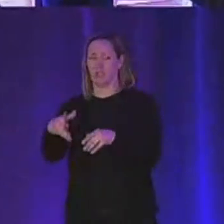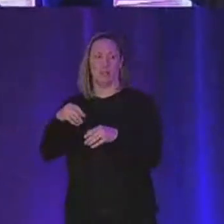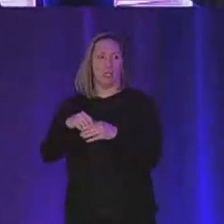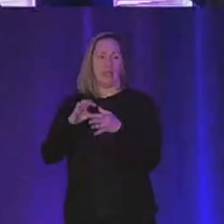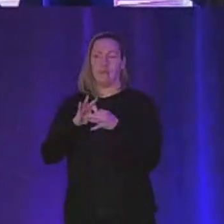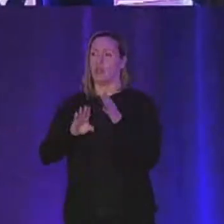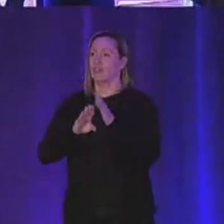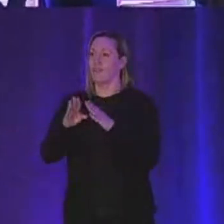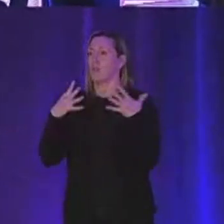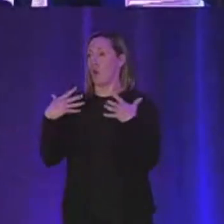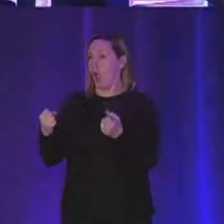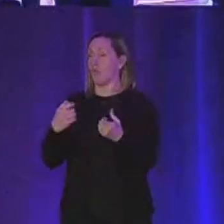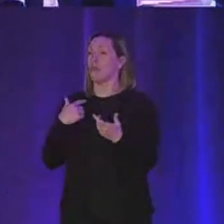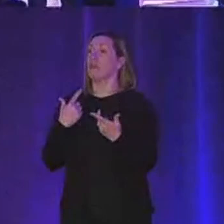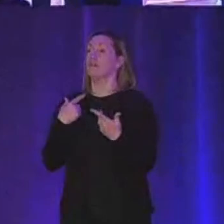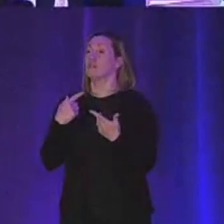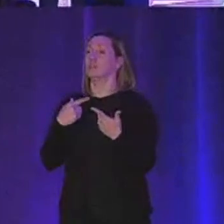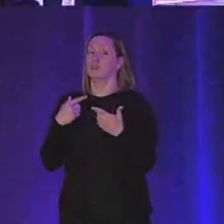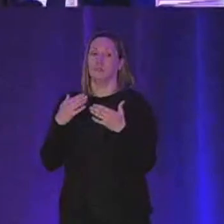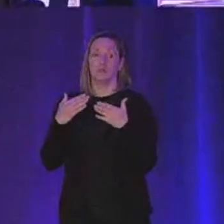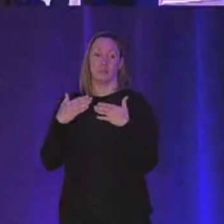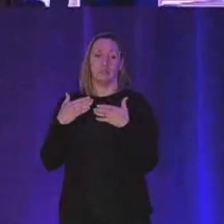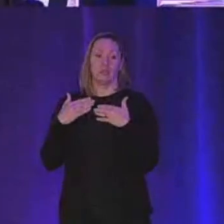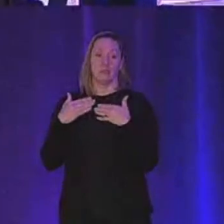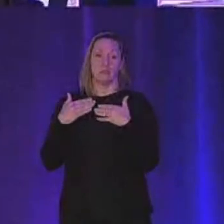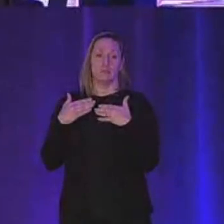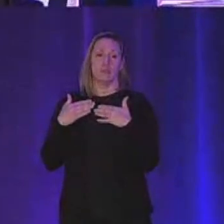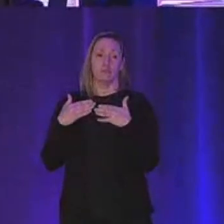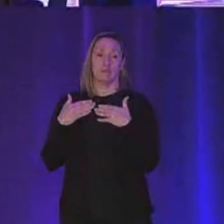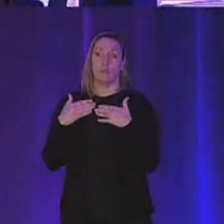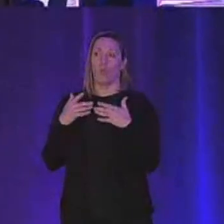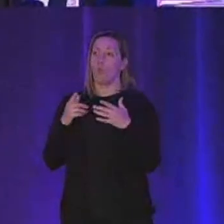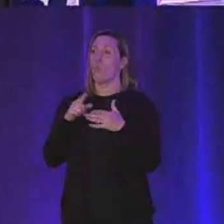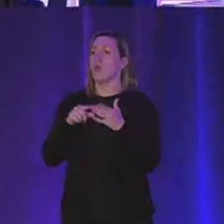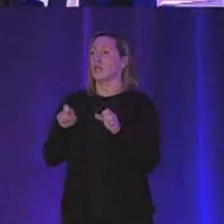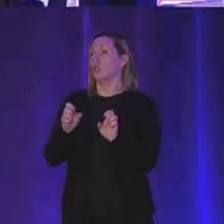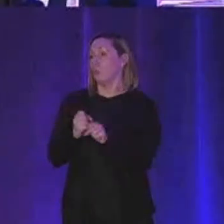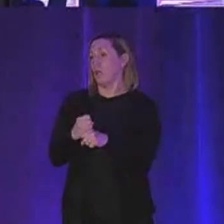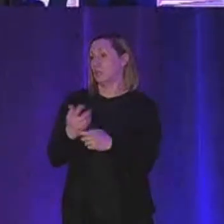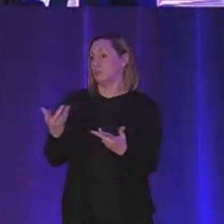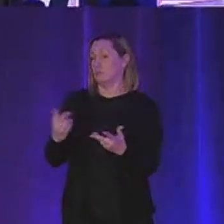developer health, and following suit with these, what